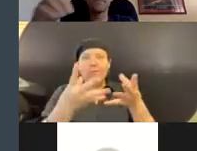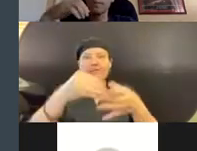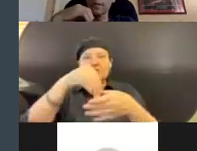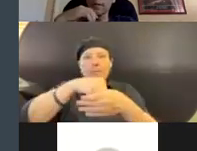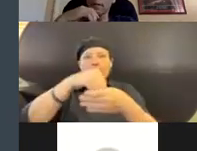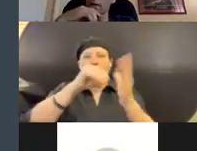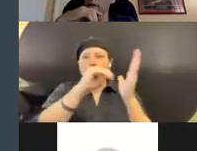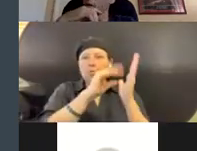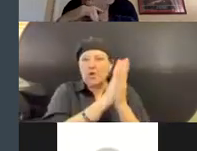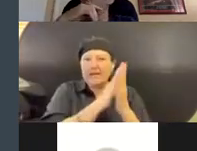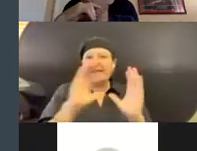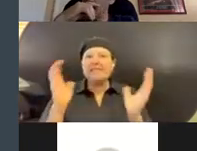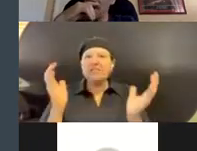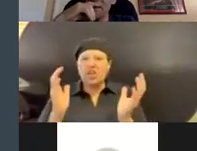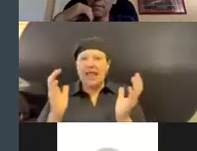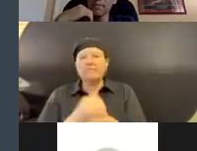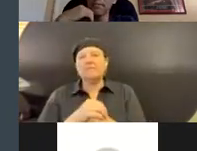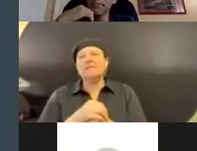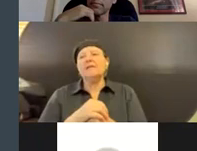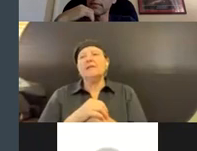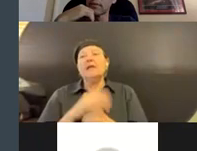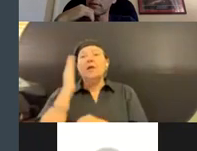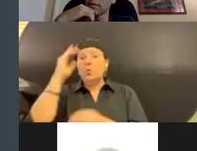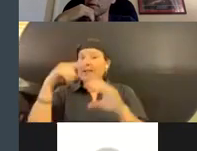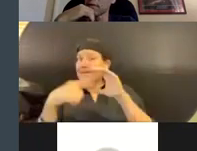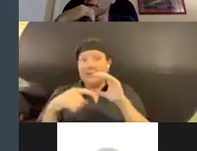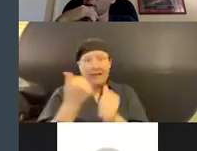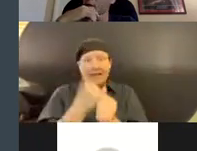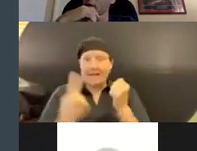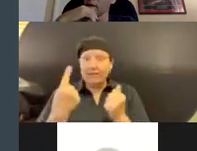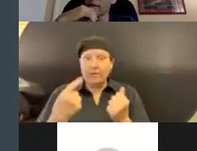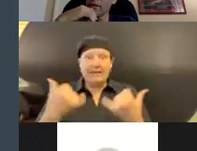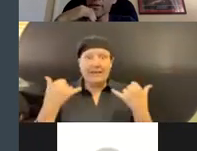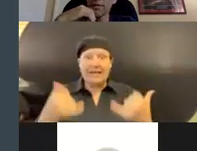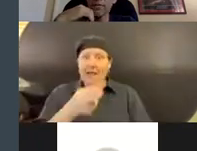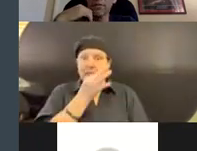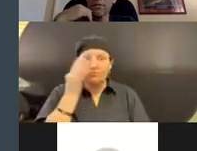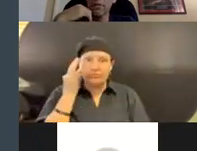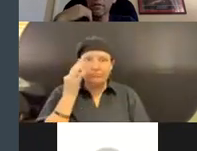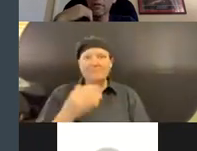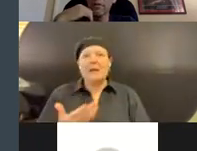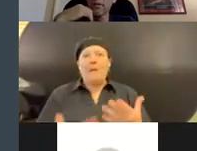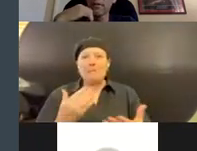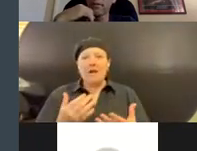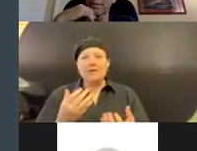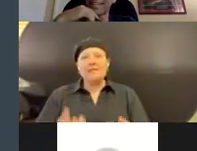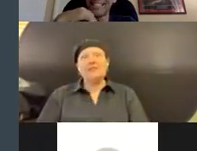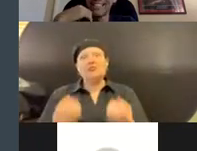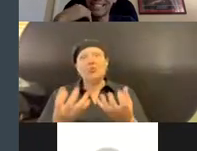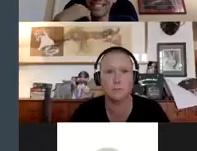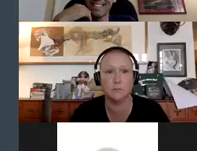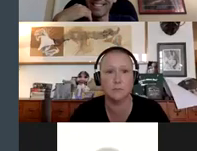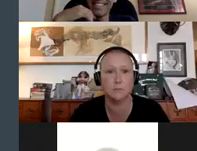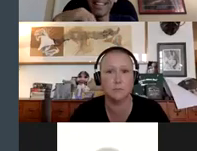Again, it will be emailed to everybody, and that's all I'm gonna say for now, because there's like a million questions about how school's gonna work. So thank